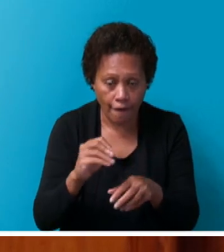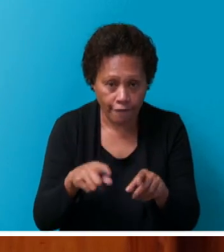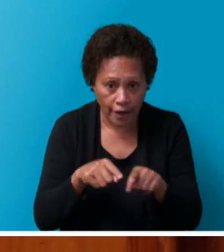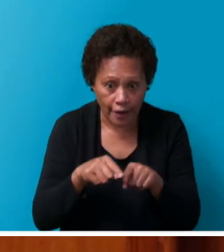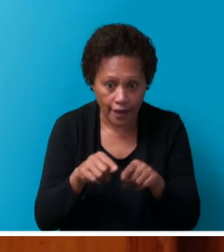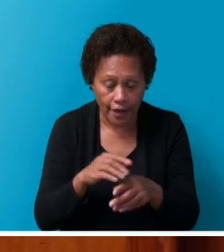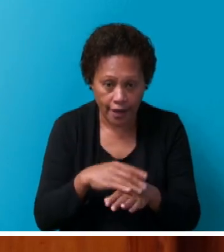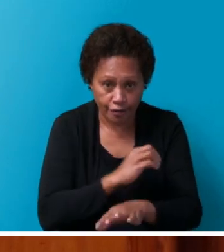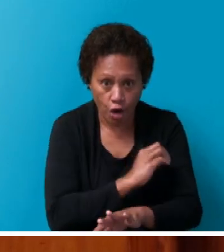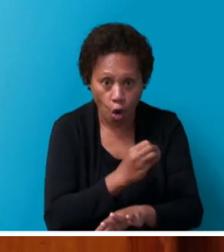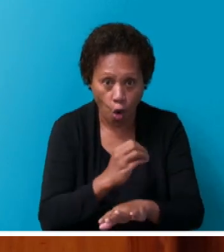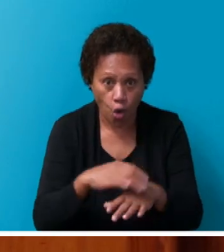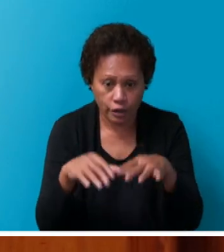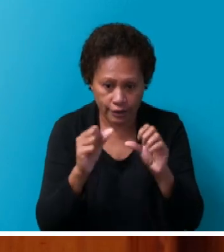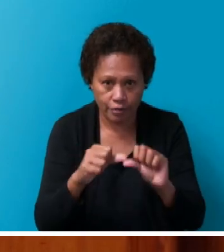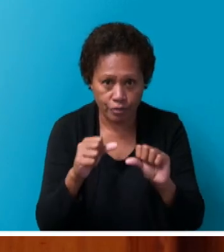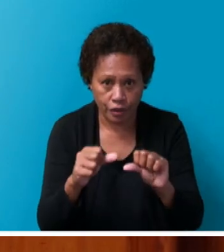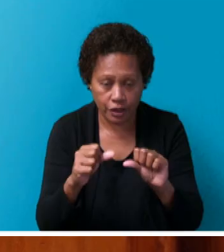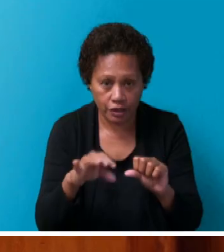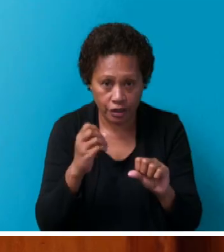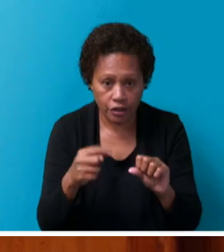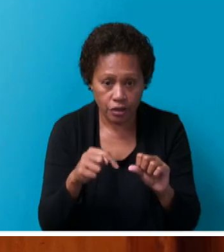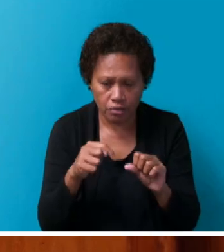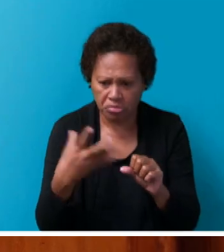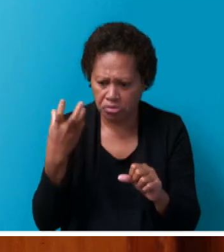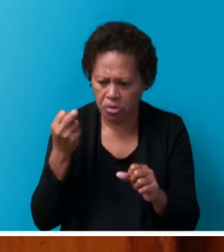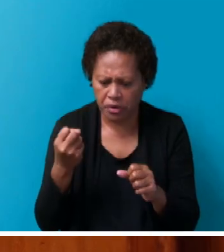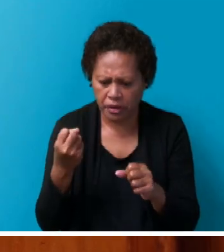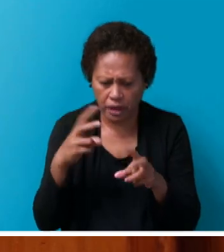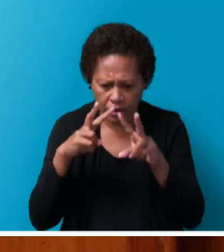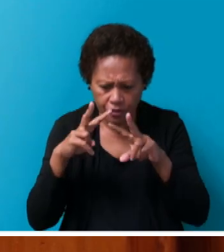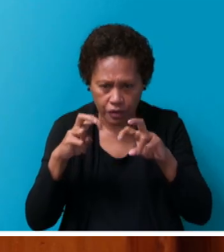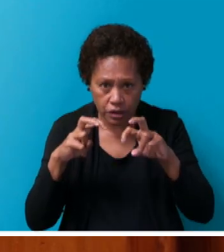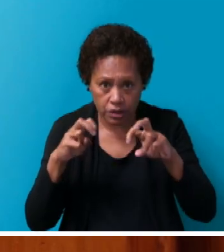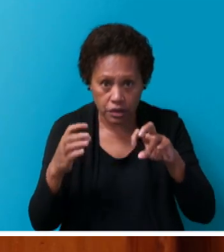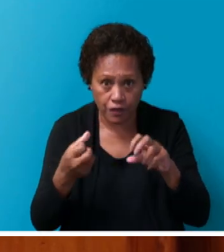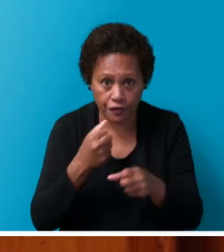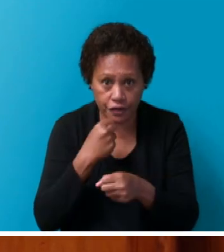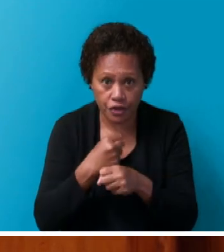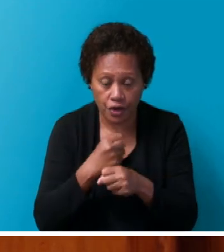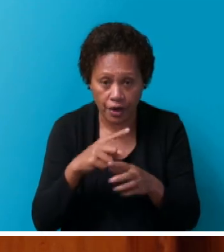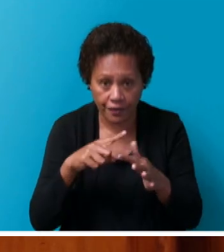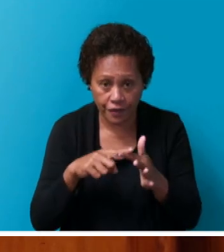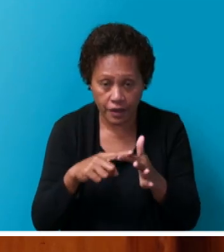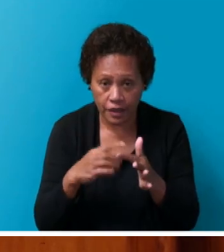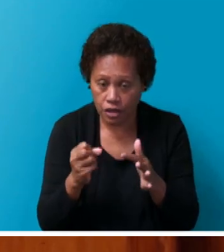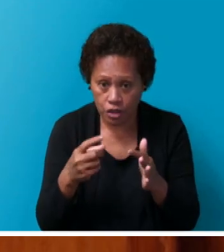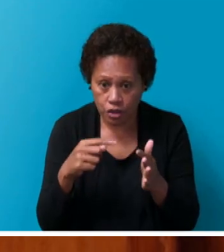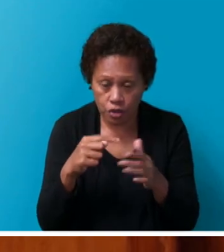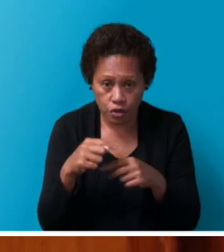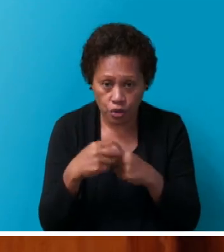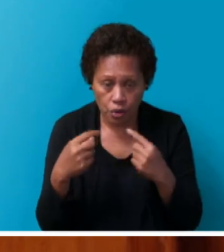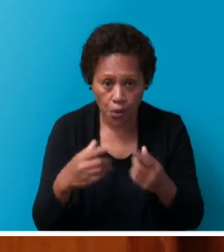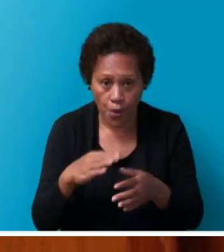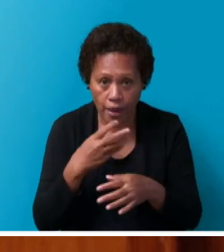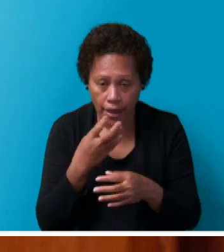guardians. And true to the National Geographic's legacy of transporting the wonders of nature, once delivered in brown paper envelopes